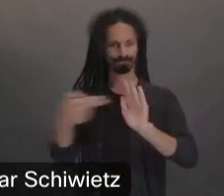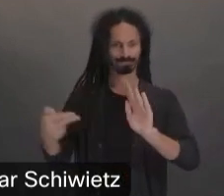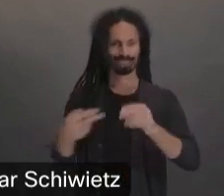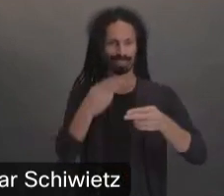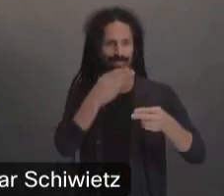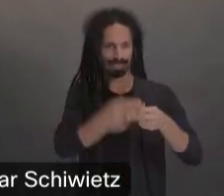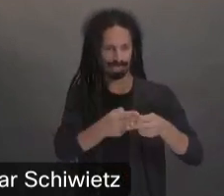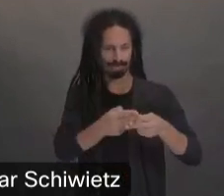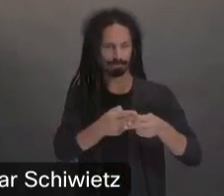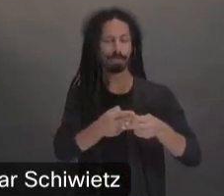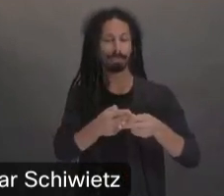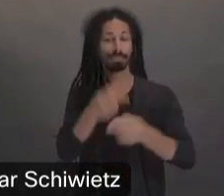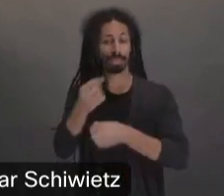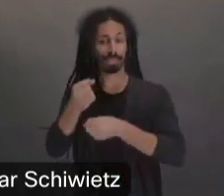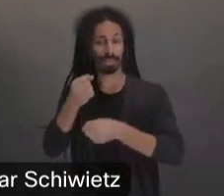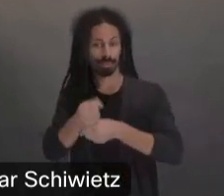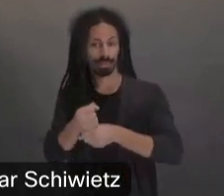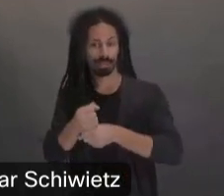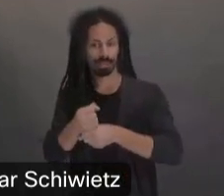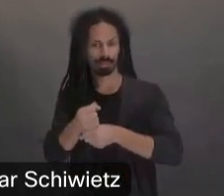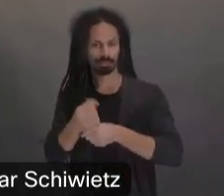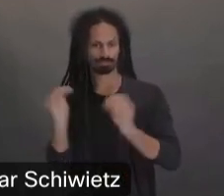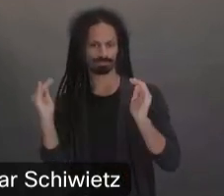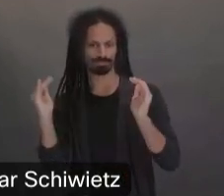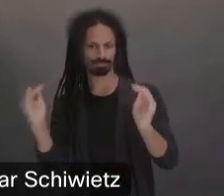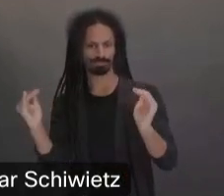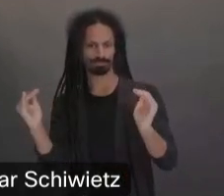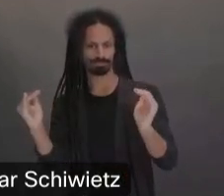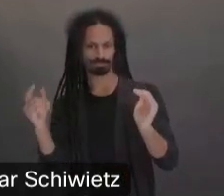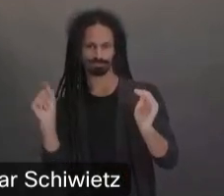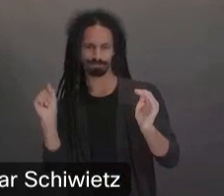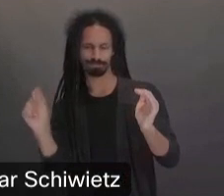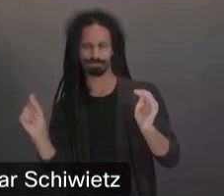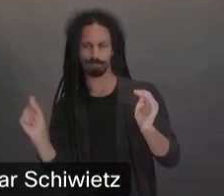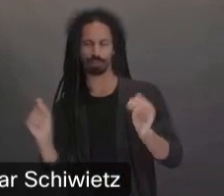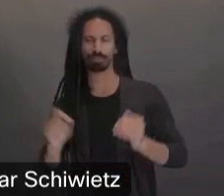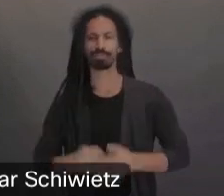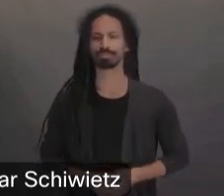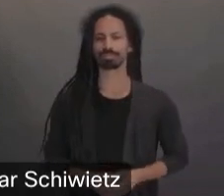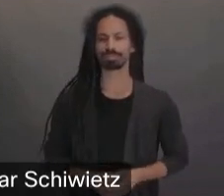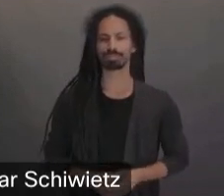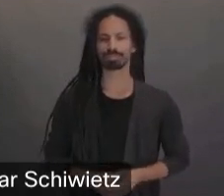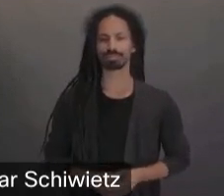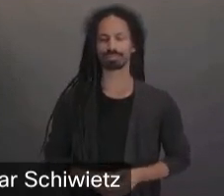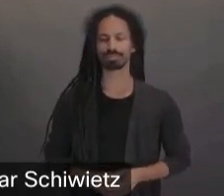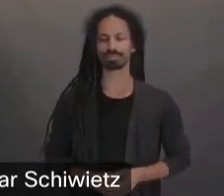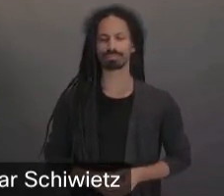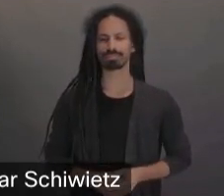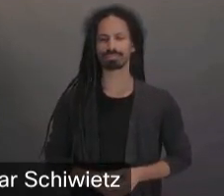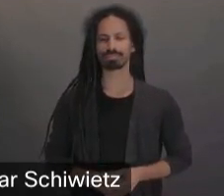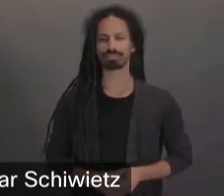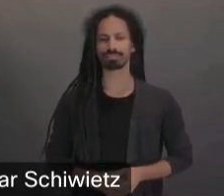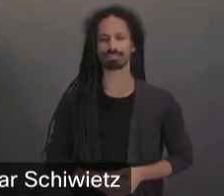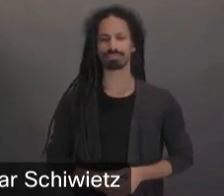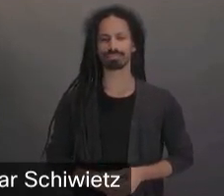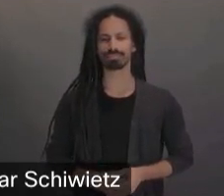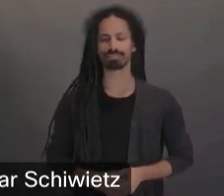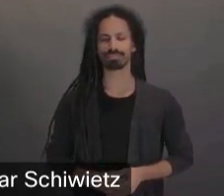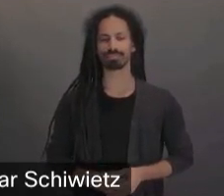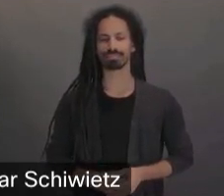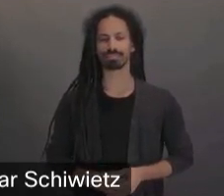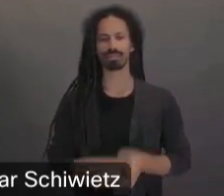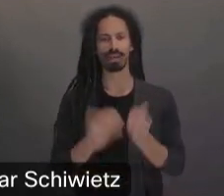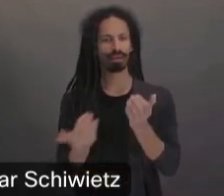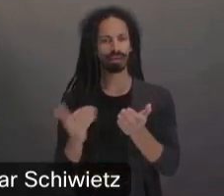comma, 2007, parenthesis, end of parenthesis, and a period. So we have then another